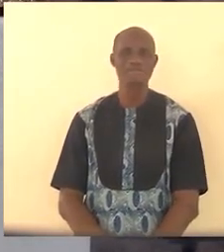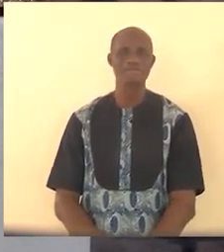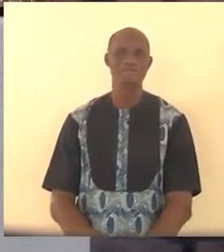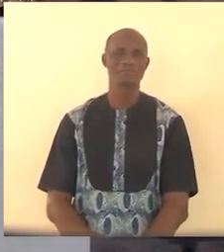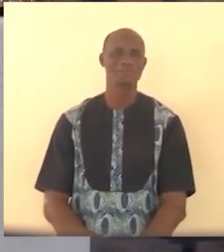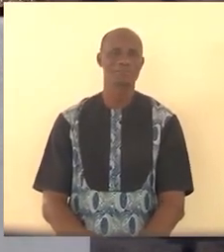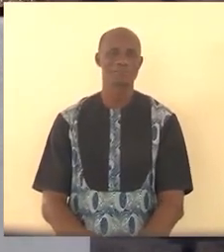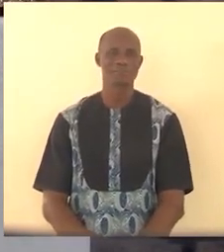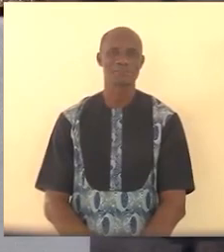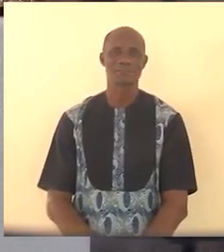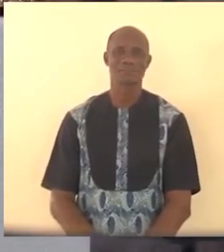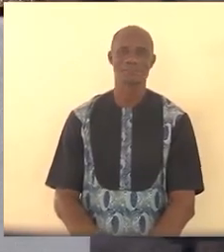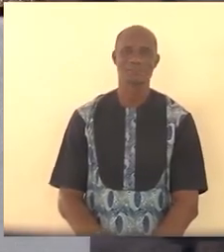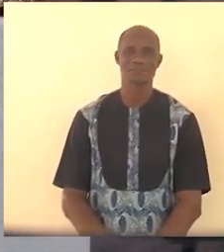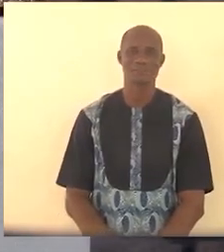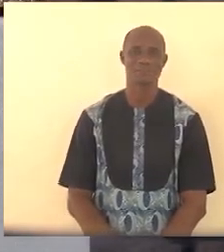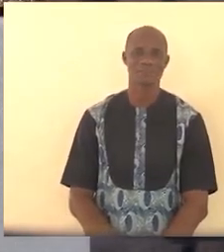Yes, at the back.